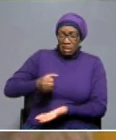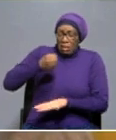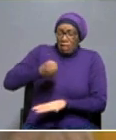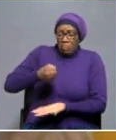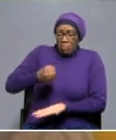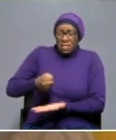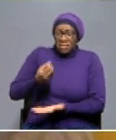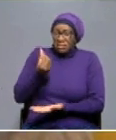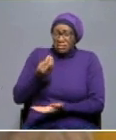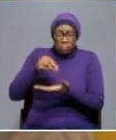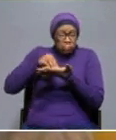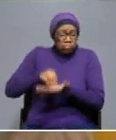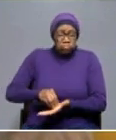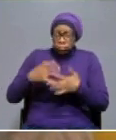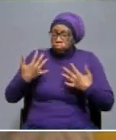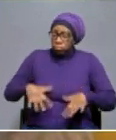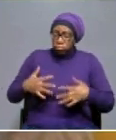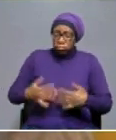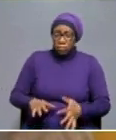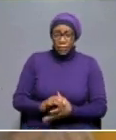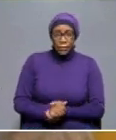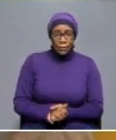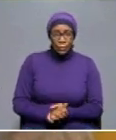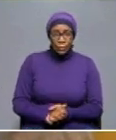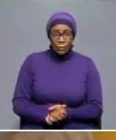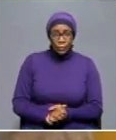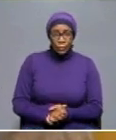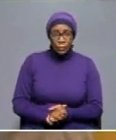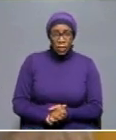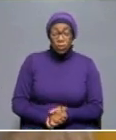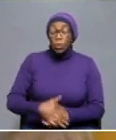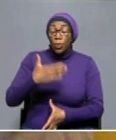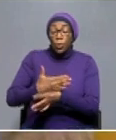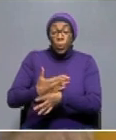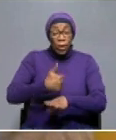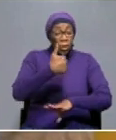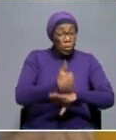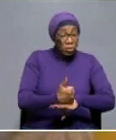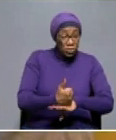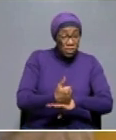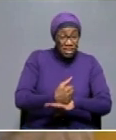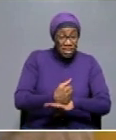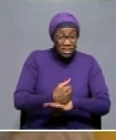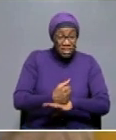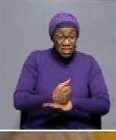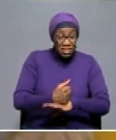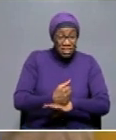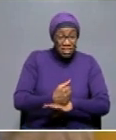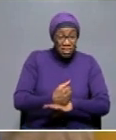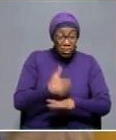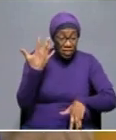them with important experience. But I just wonder if there are job opportunities at the end of that, particularly as we have to